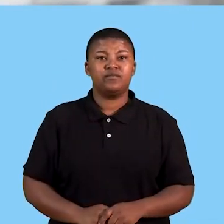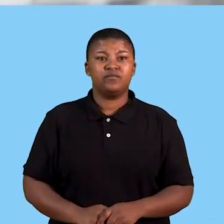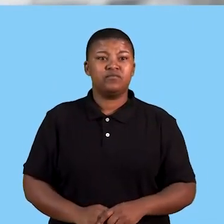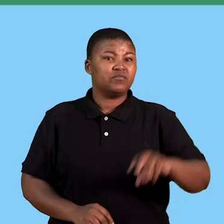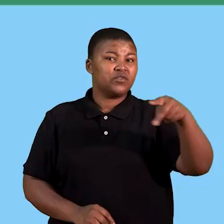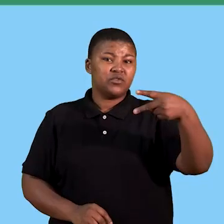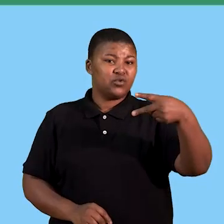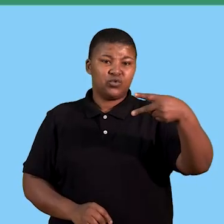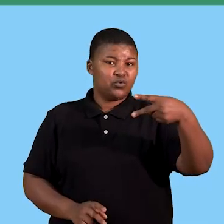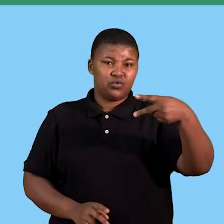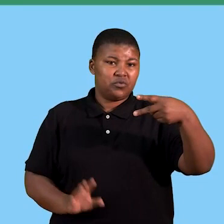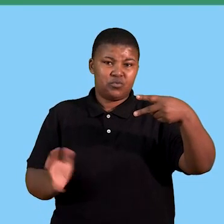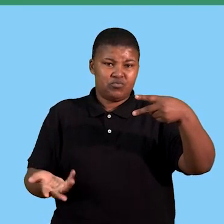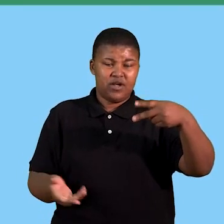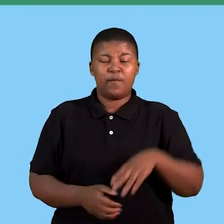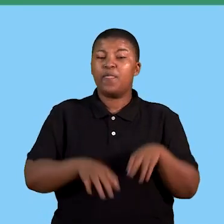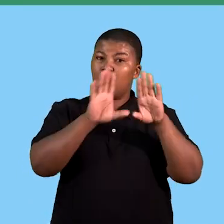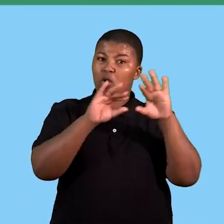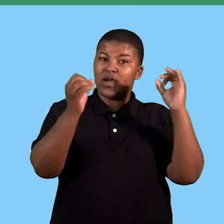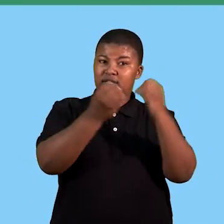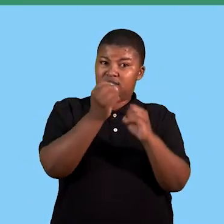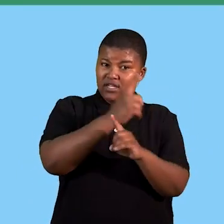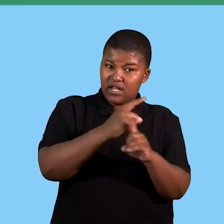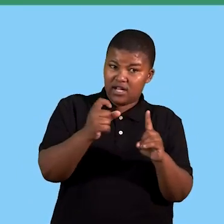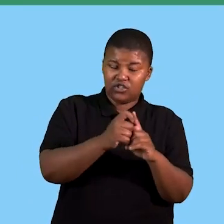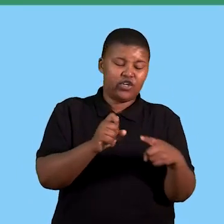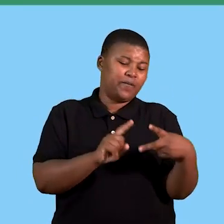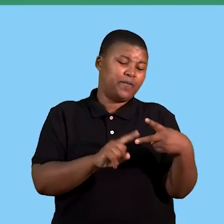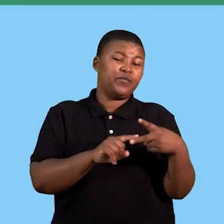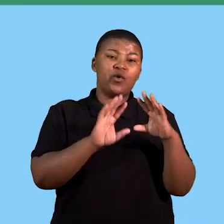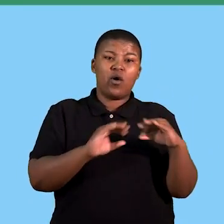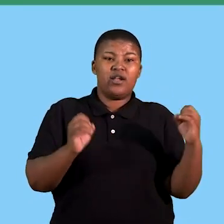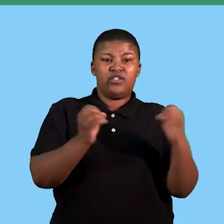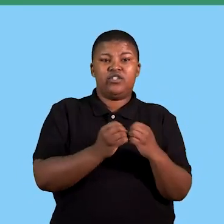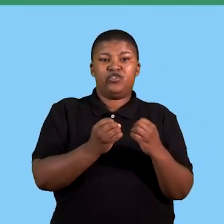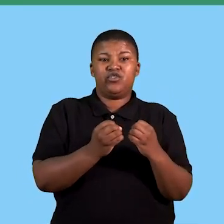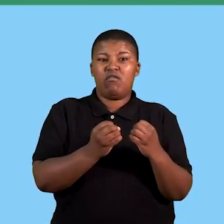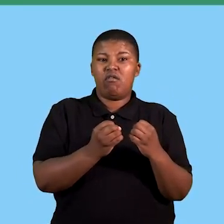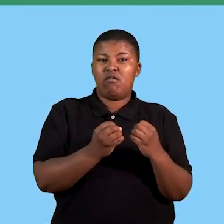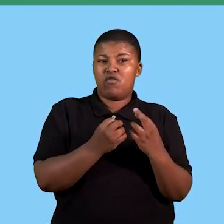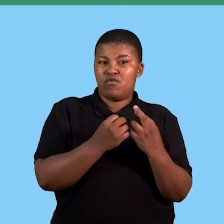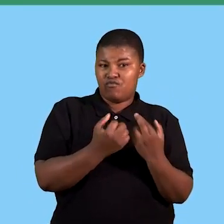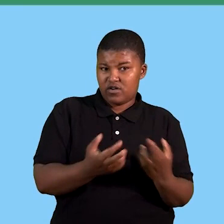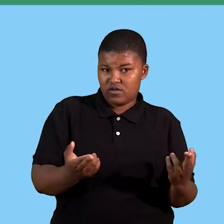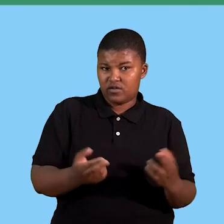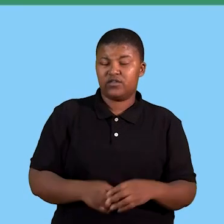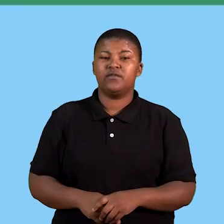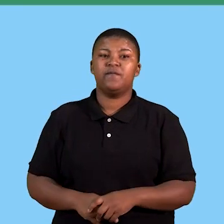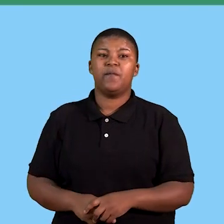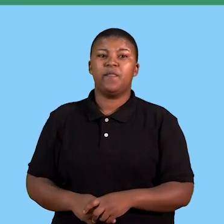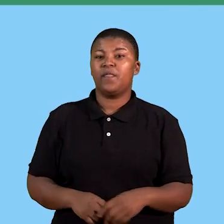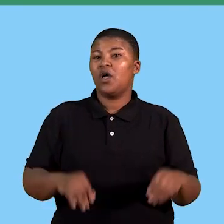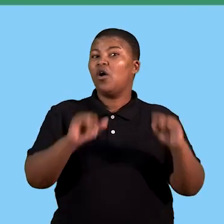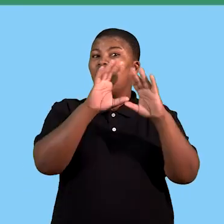we only have two words here, and that is organizational culture and organizational structure. So the